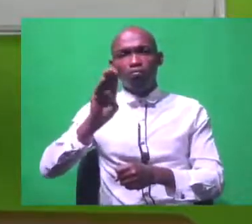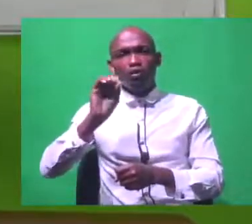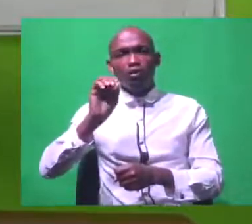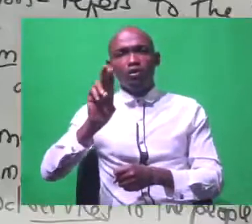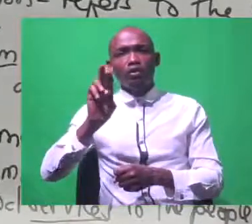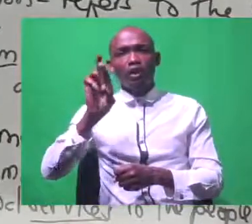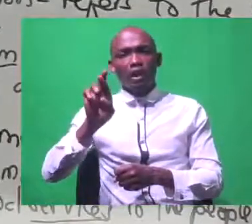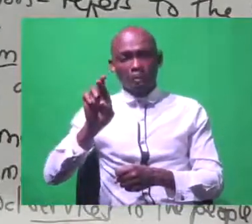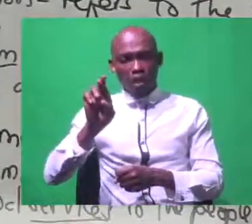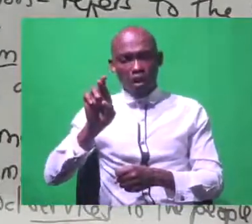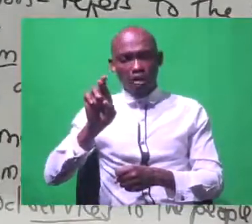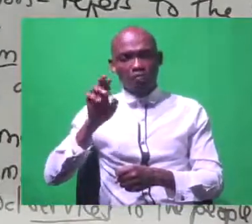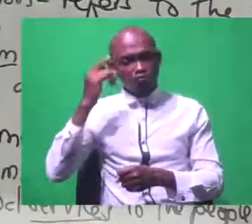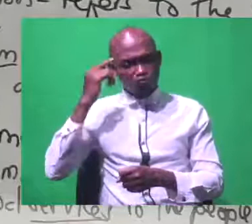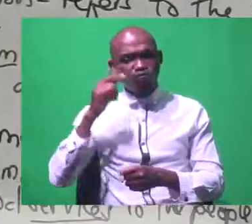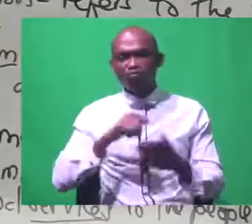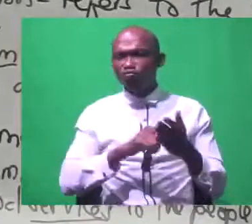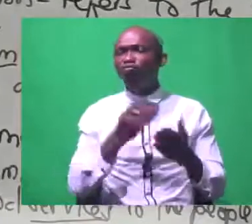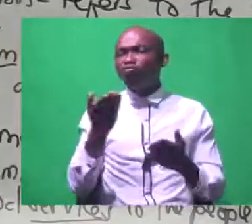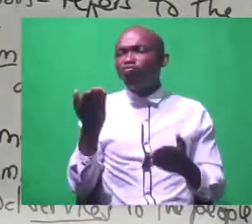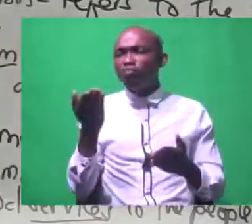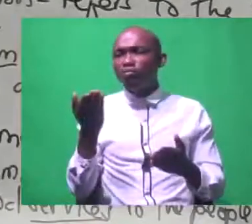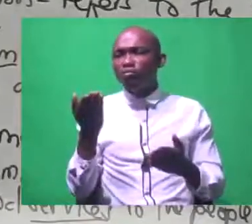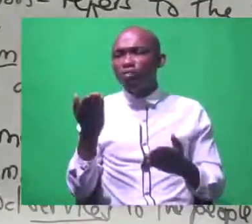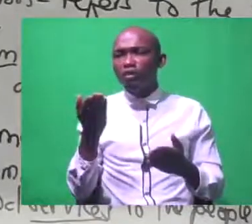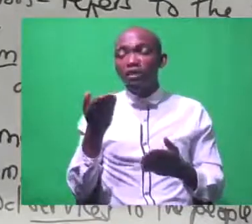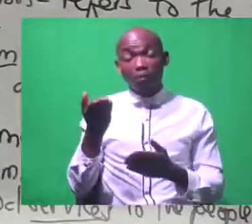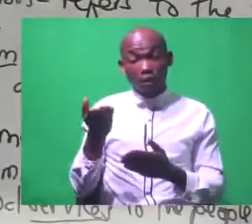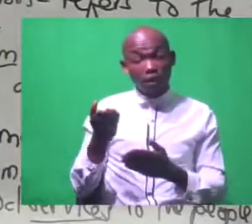labor refers to the things,